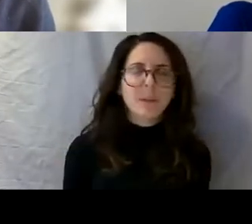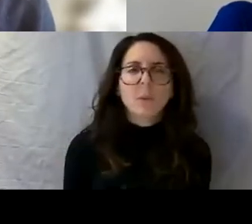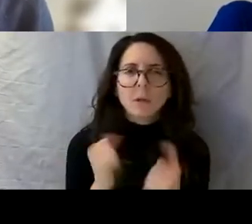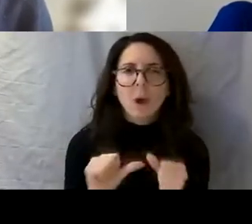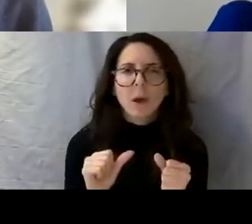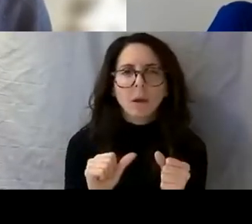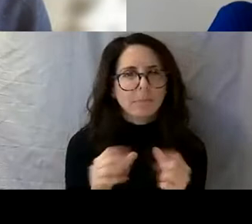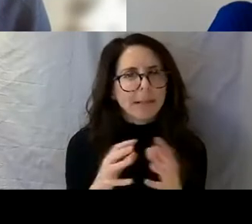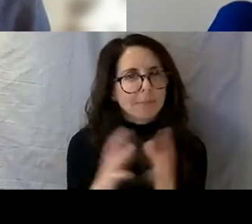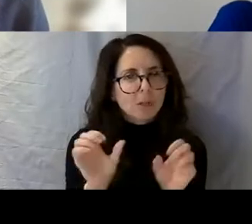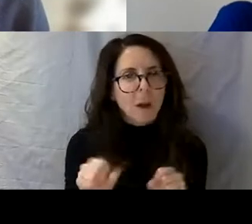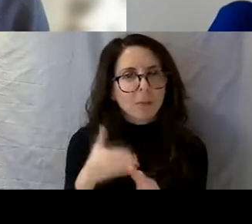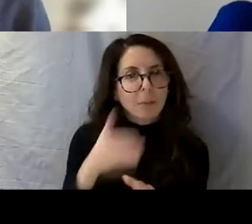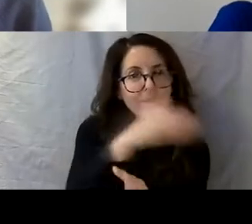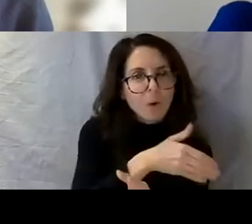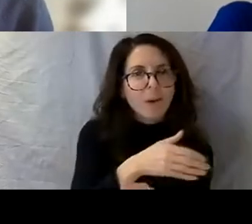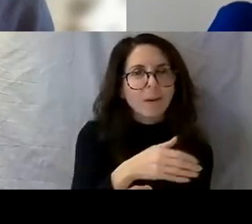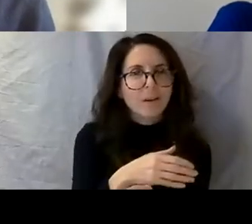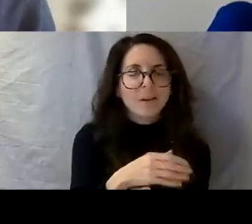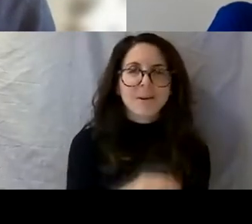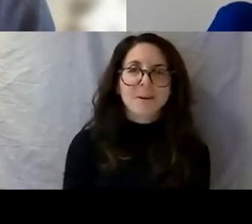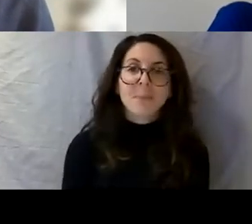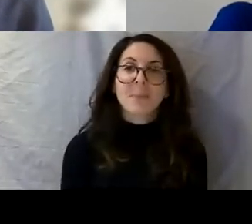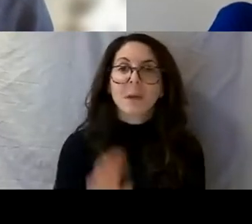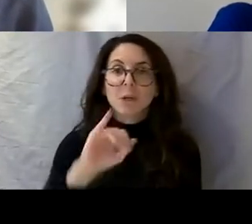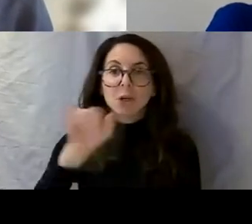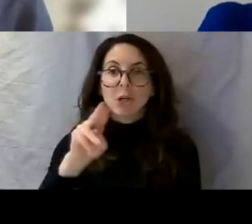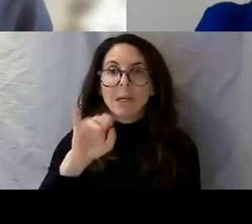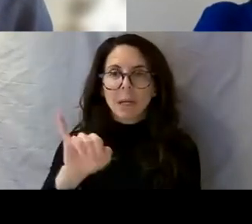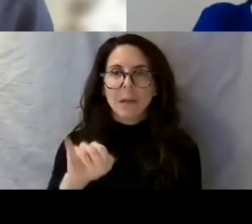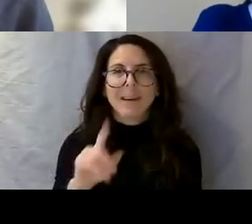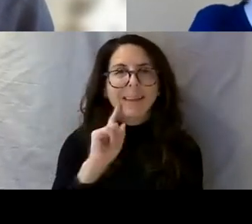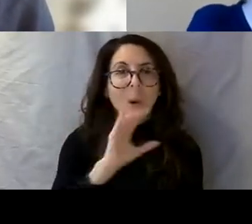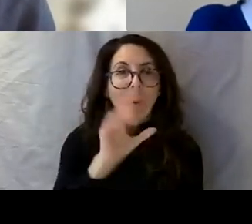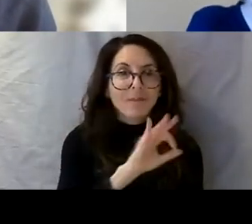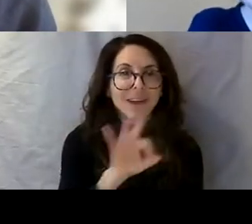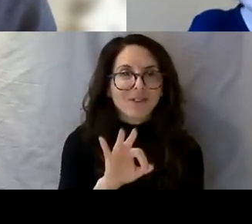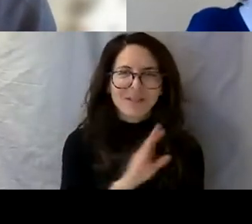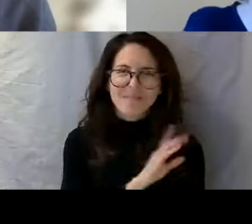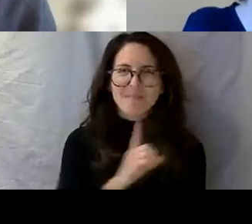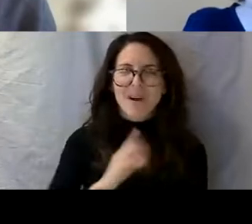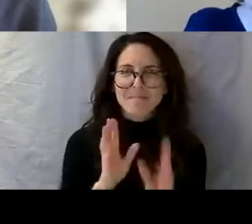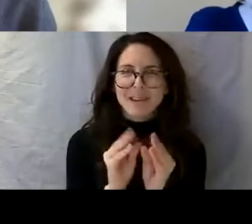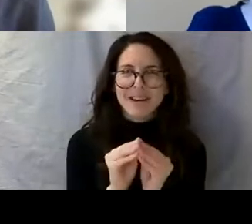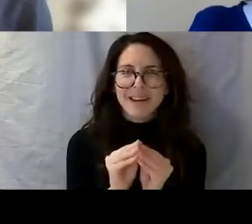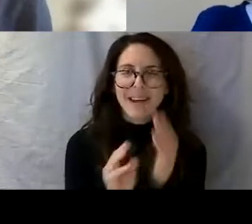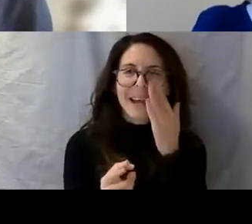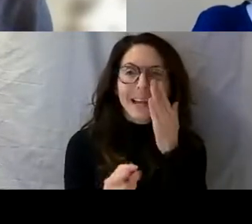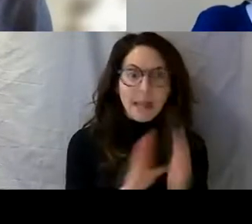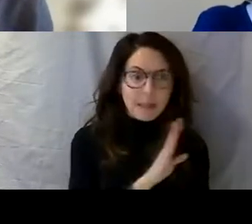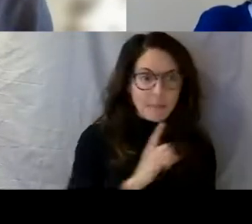I think that old thing where the board had a very different culture than the artists and the work